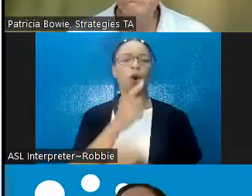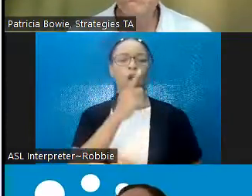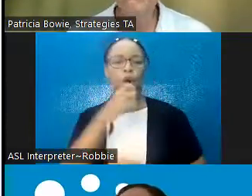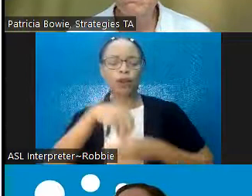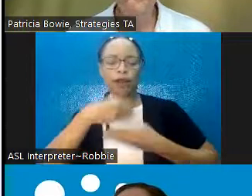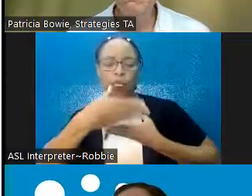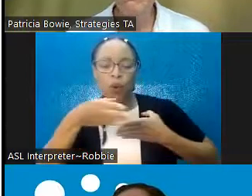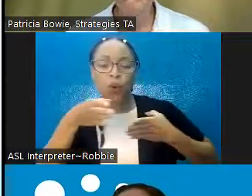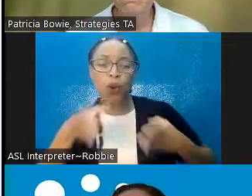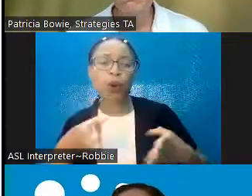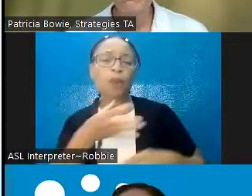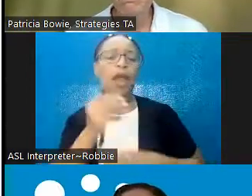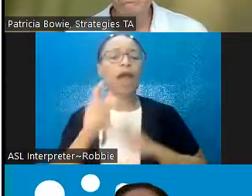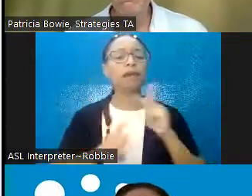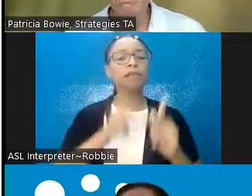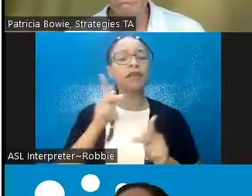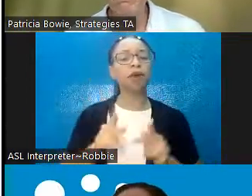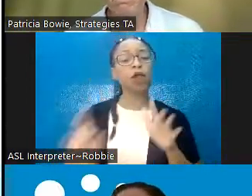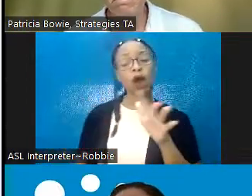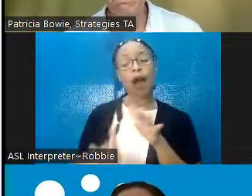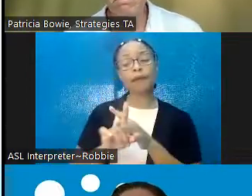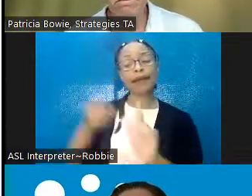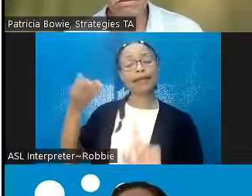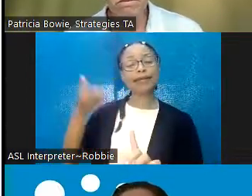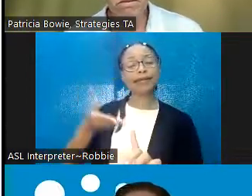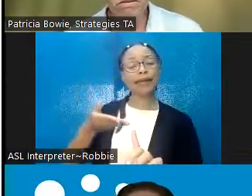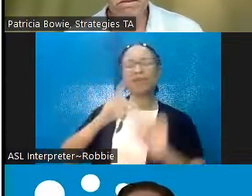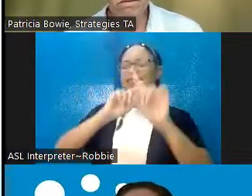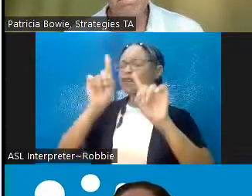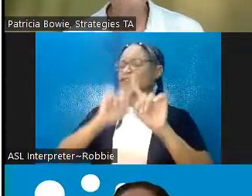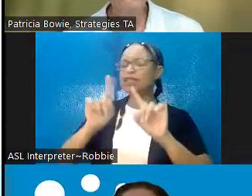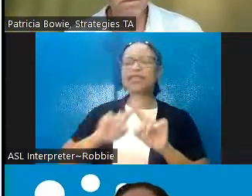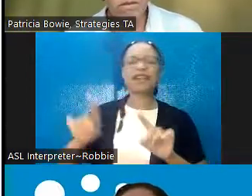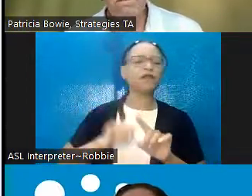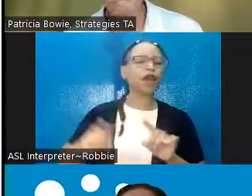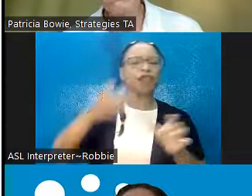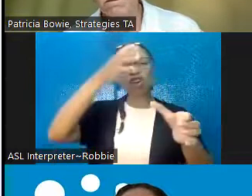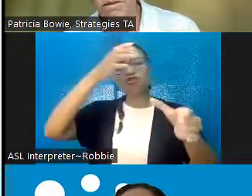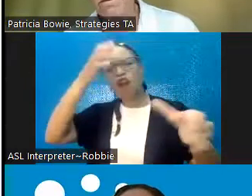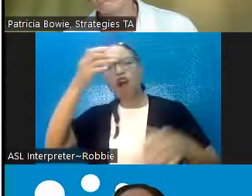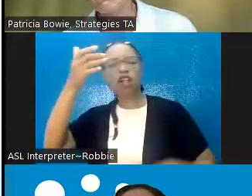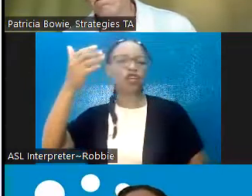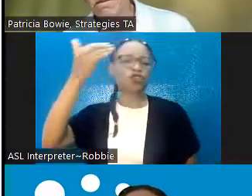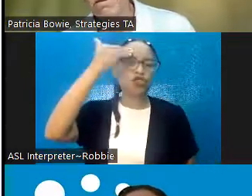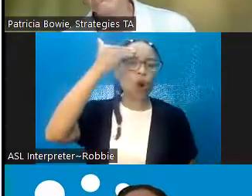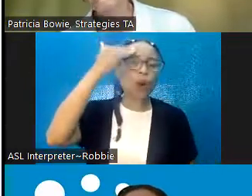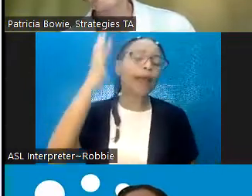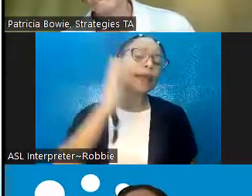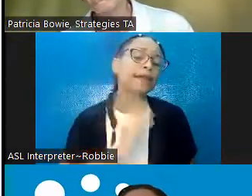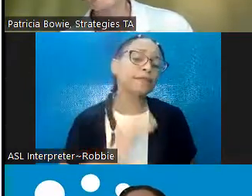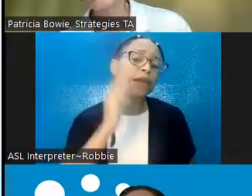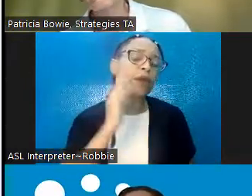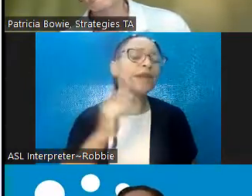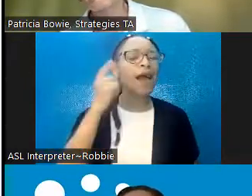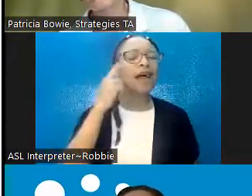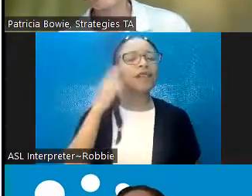room, and people are coming into this with all different degrees of knowledge and experience. And so I think, more than anything,